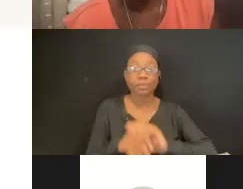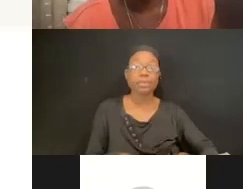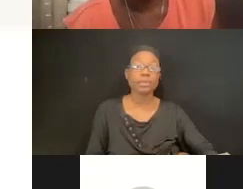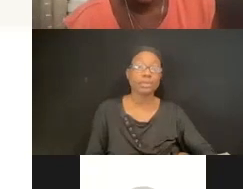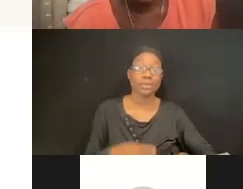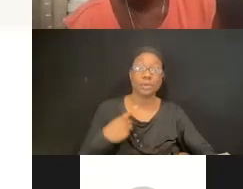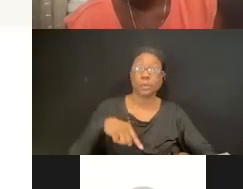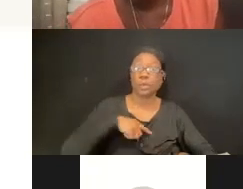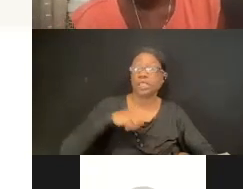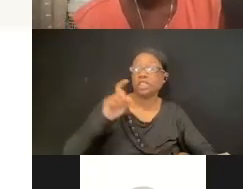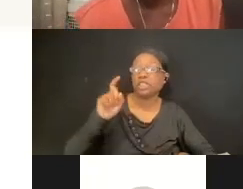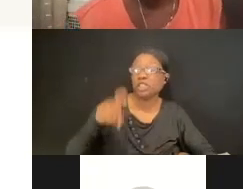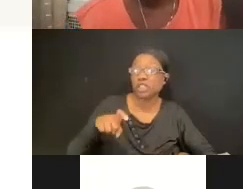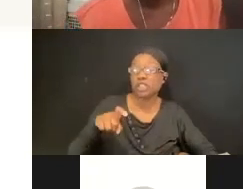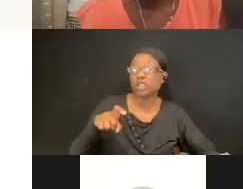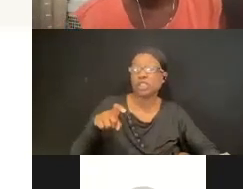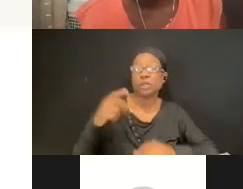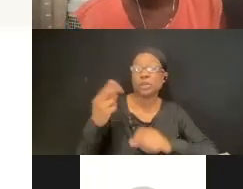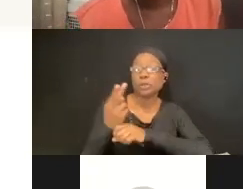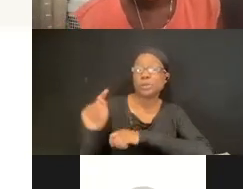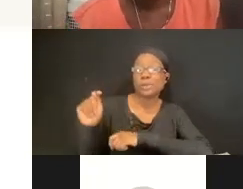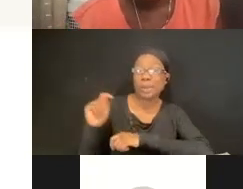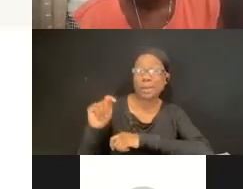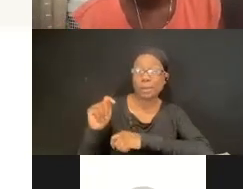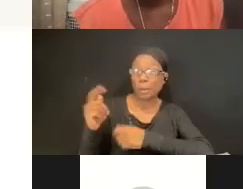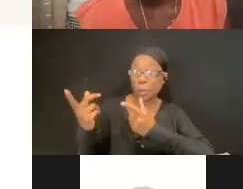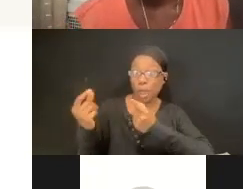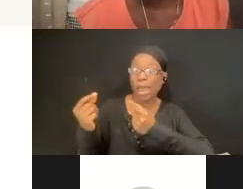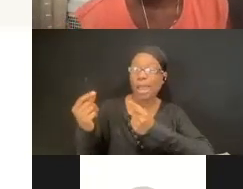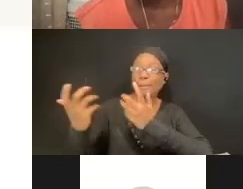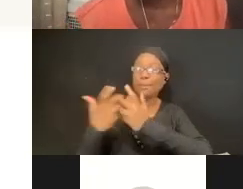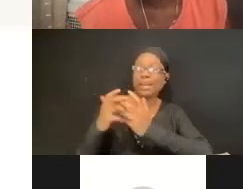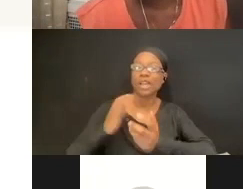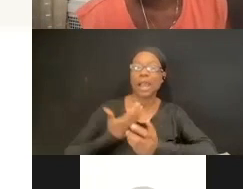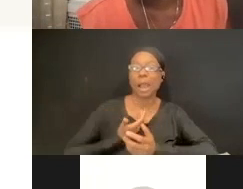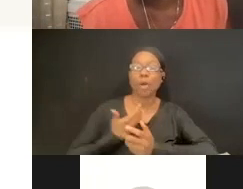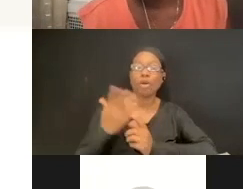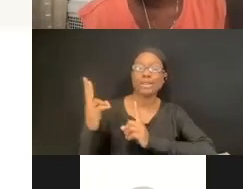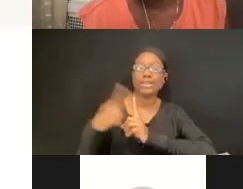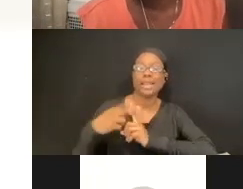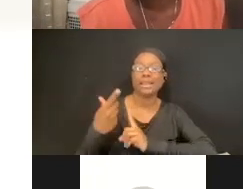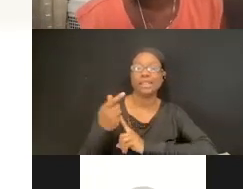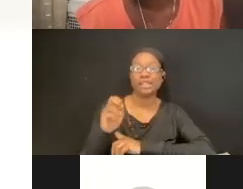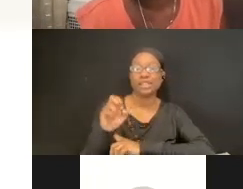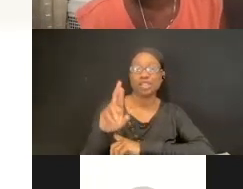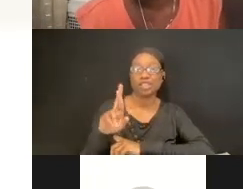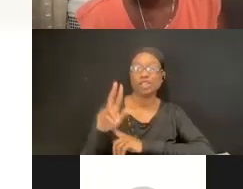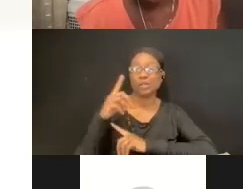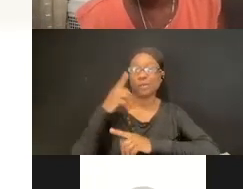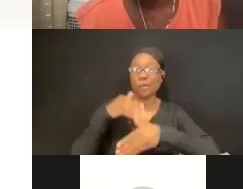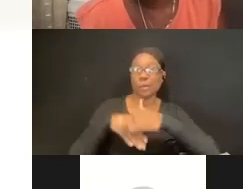the bathroom that corresponds with the gender we were assigned at birth. So the post